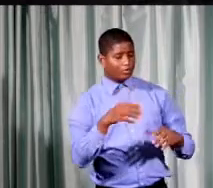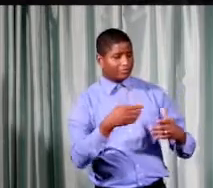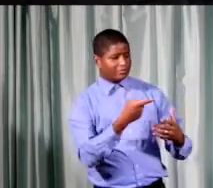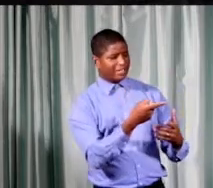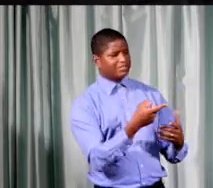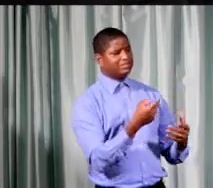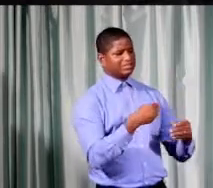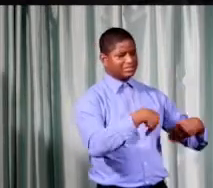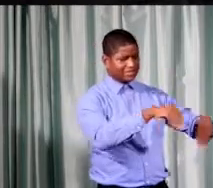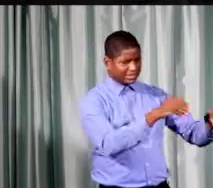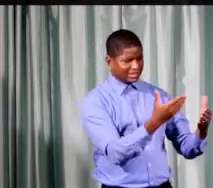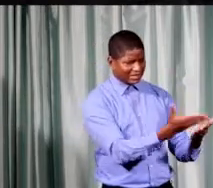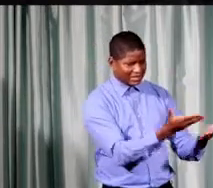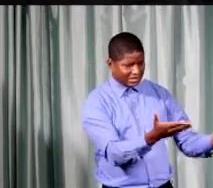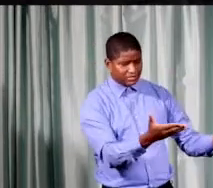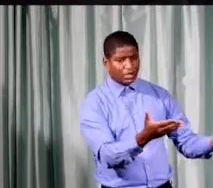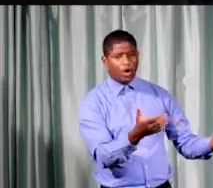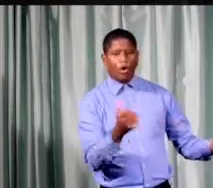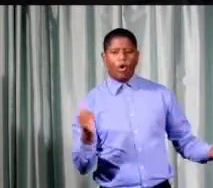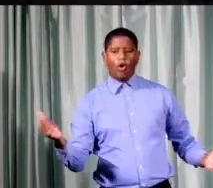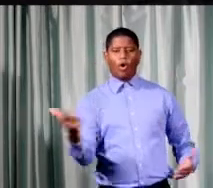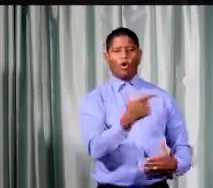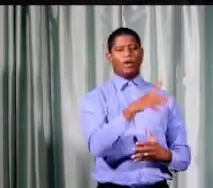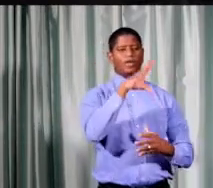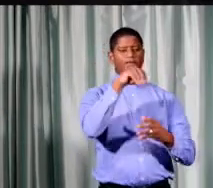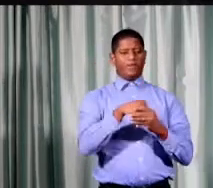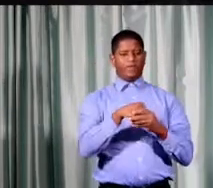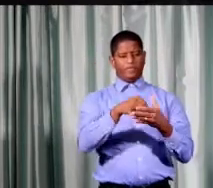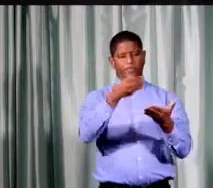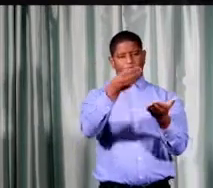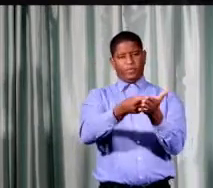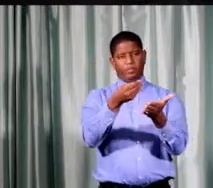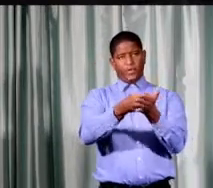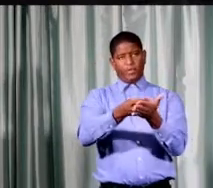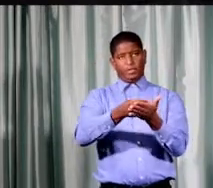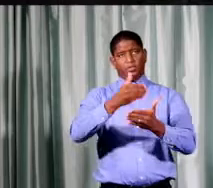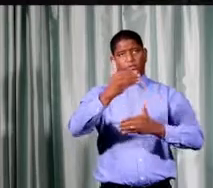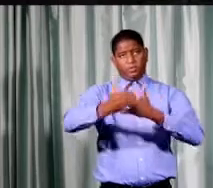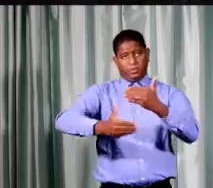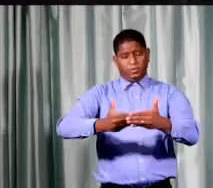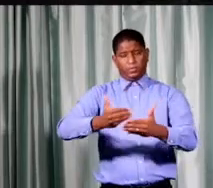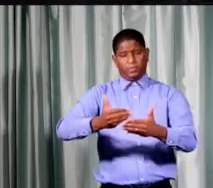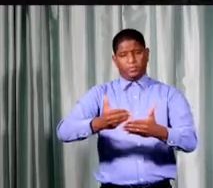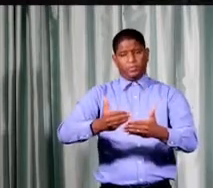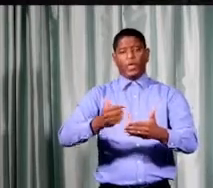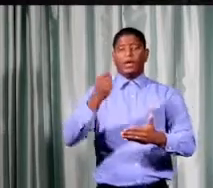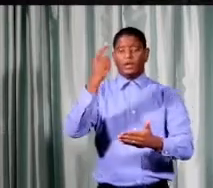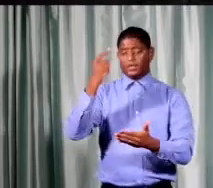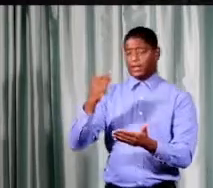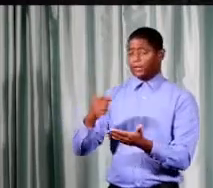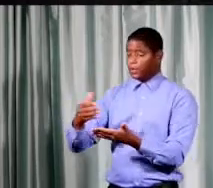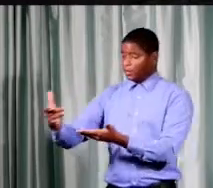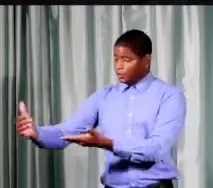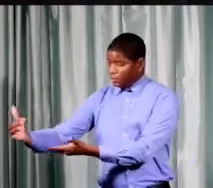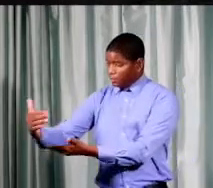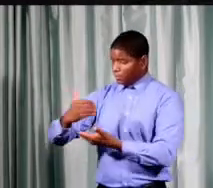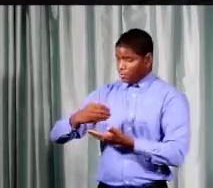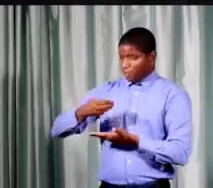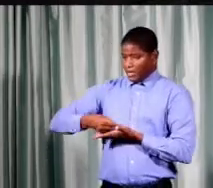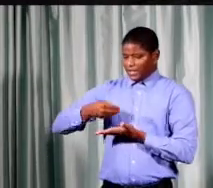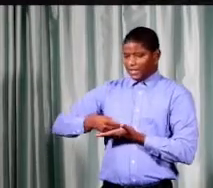cash accounting. You receive cash, that is revenue. You spend